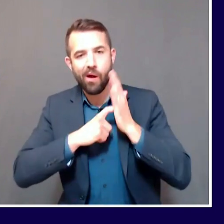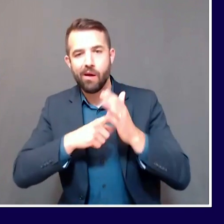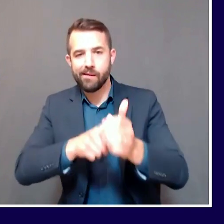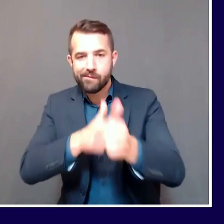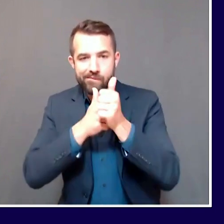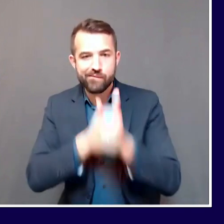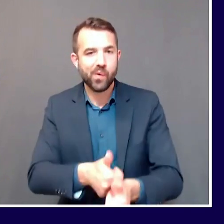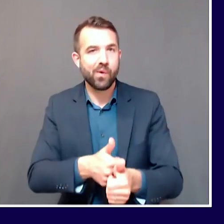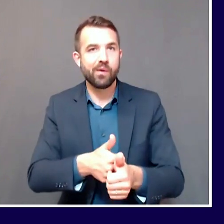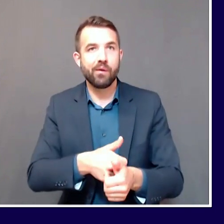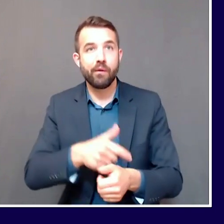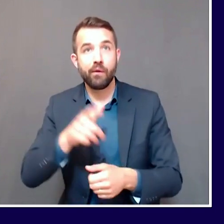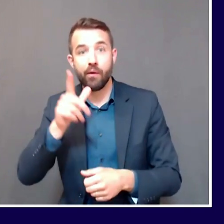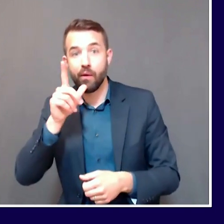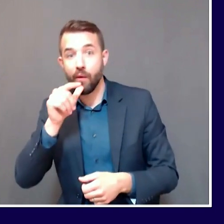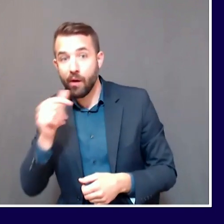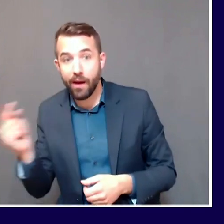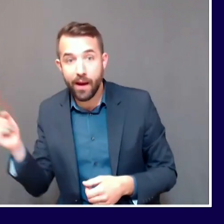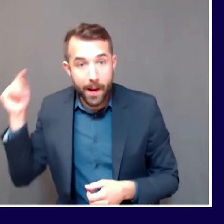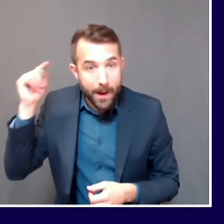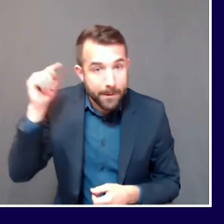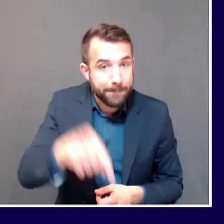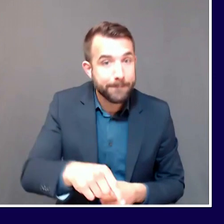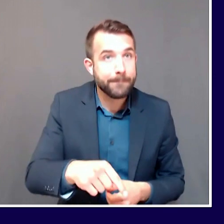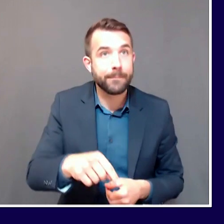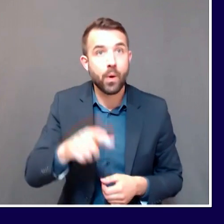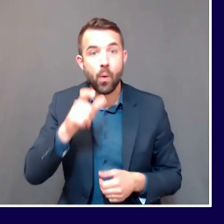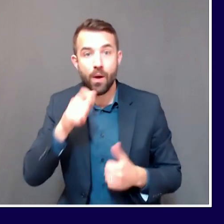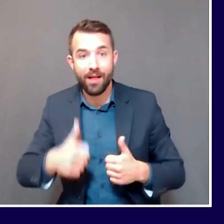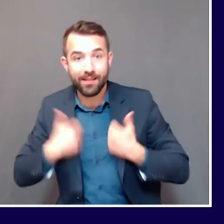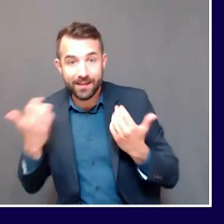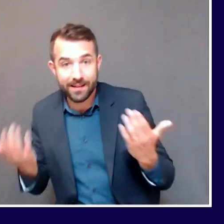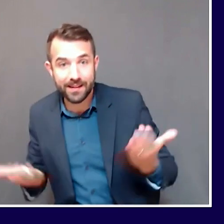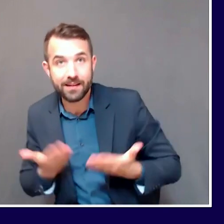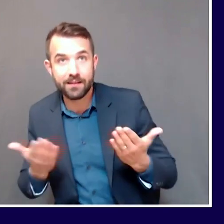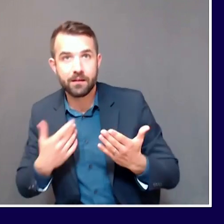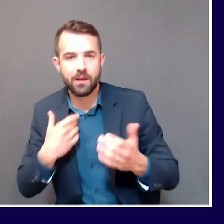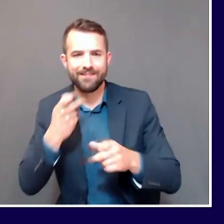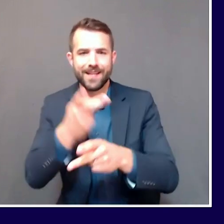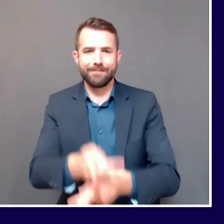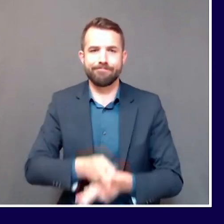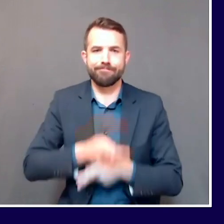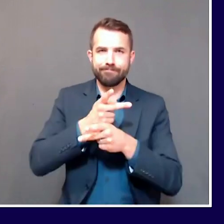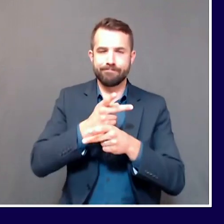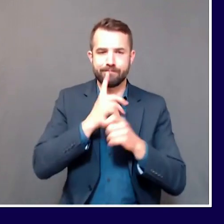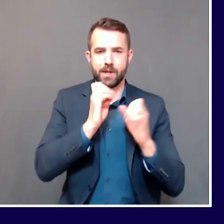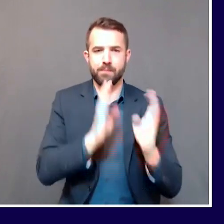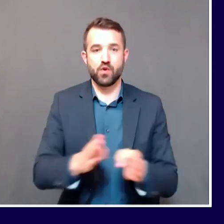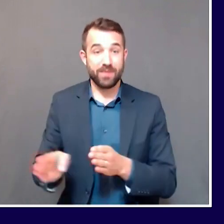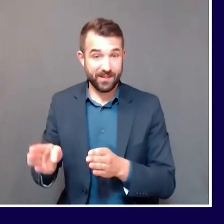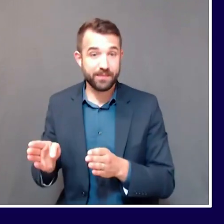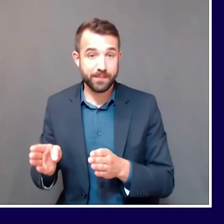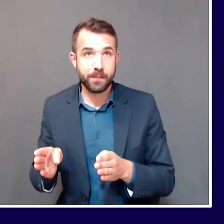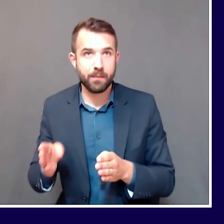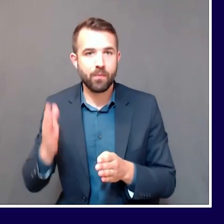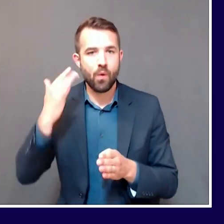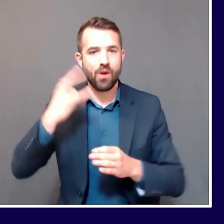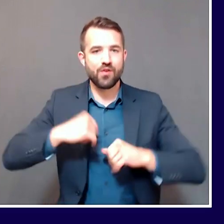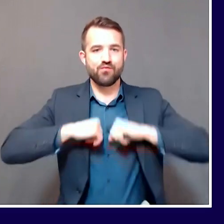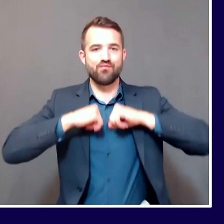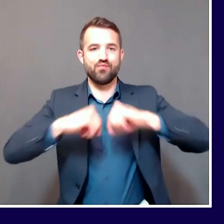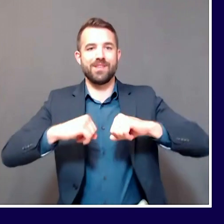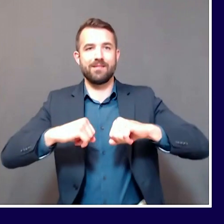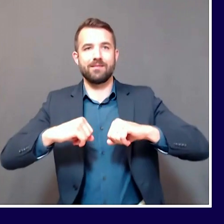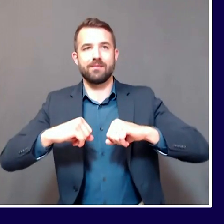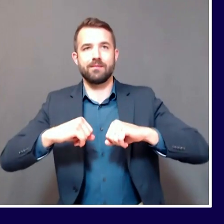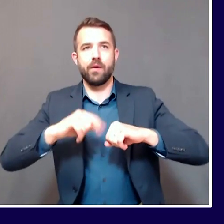in the state of Maine, and that's handled with great care and great precision for both the protection of the residents of the state as well